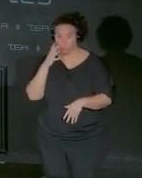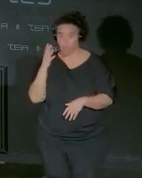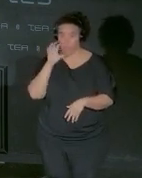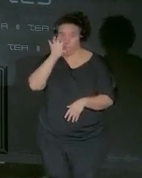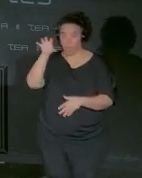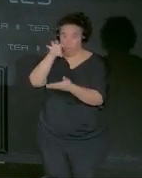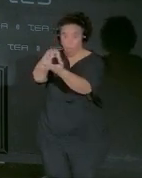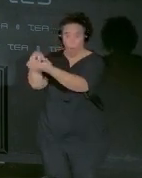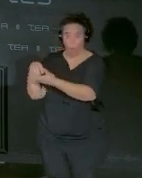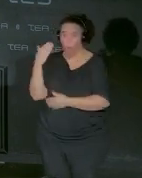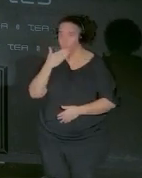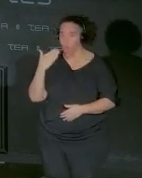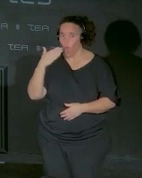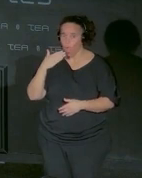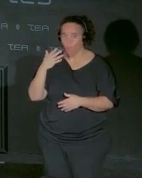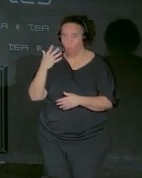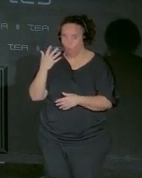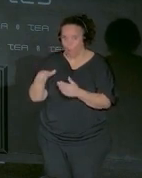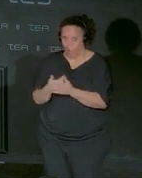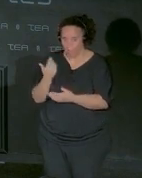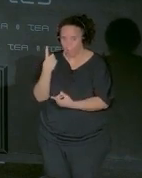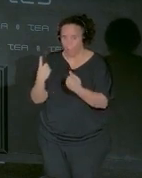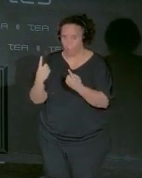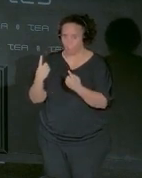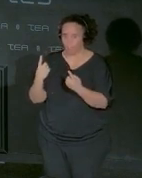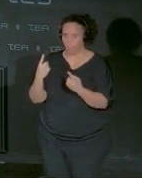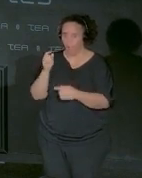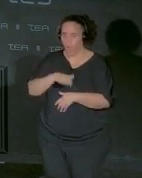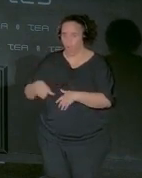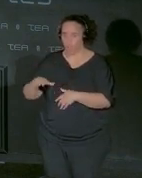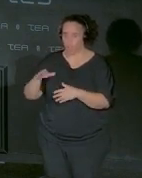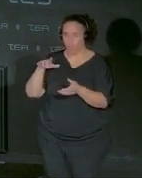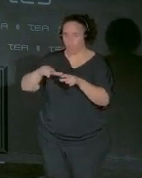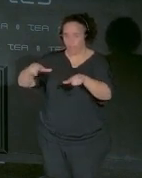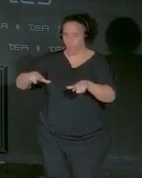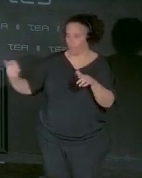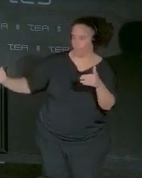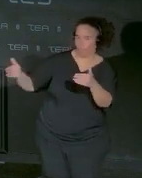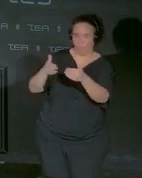out there, and Belgians even working in the States, they want to return because of the safety.